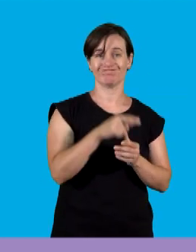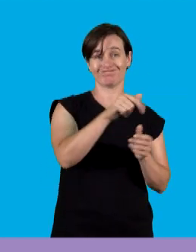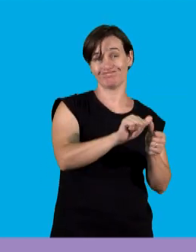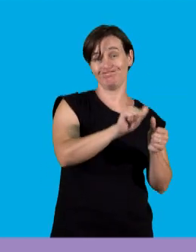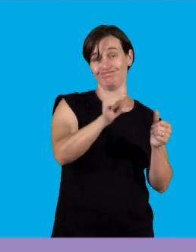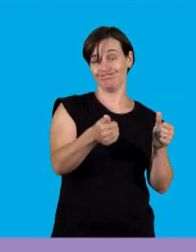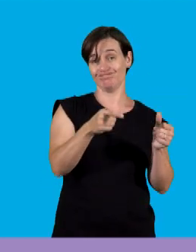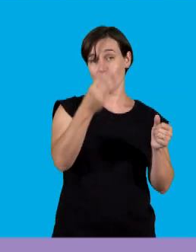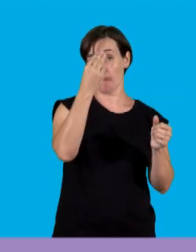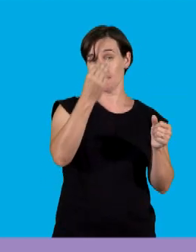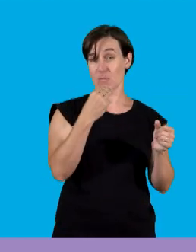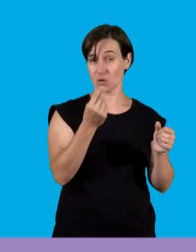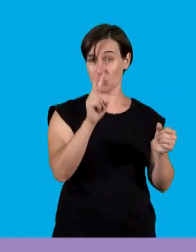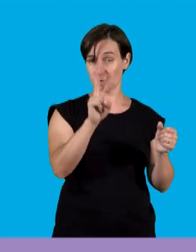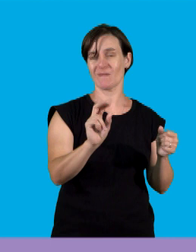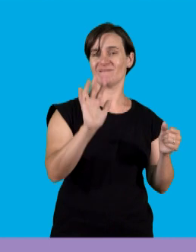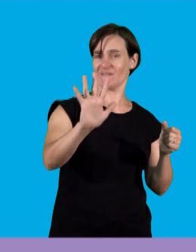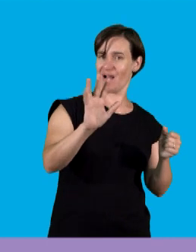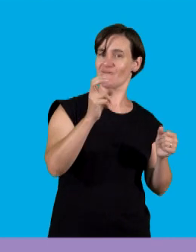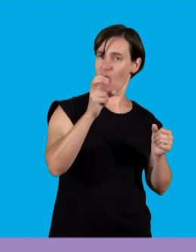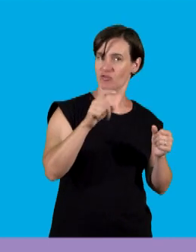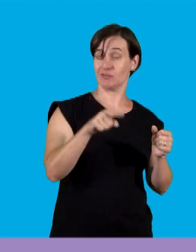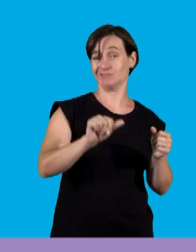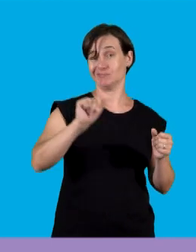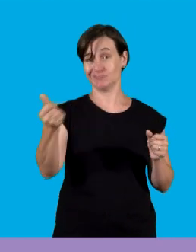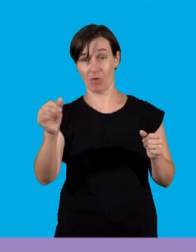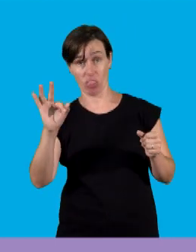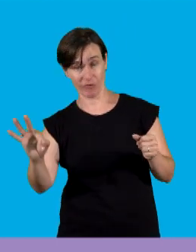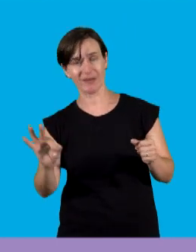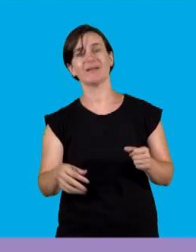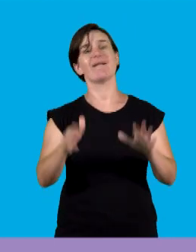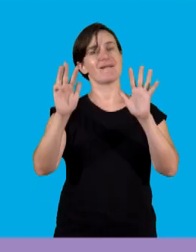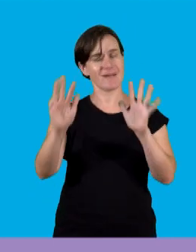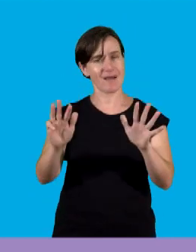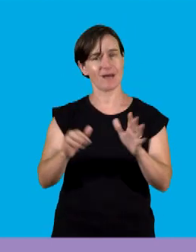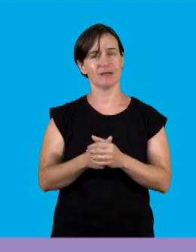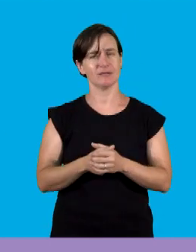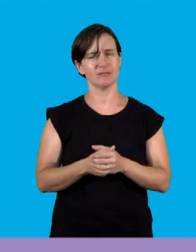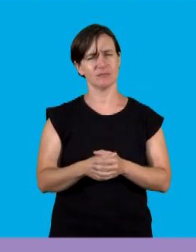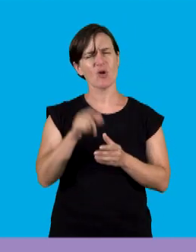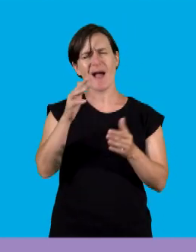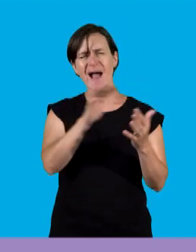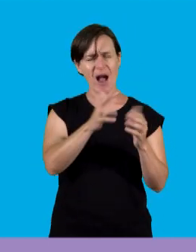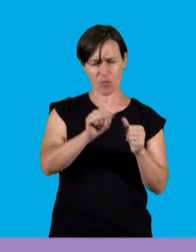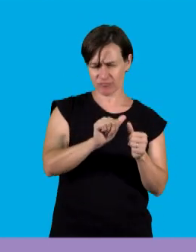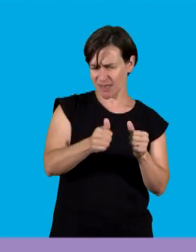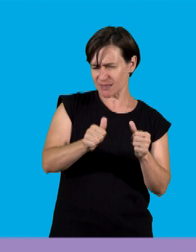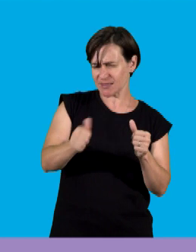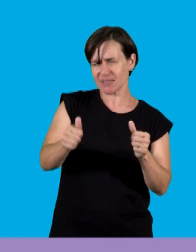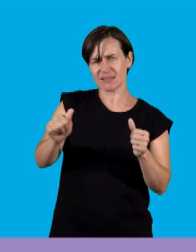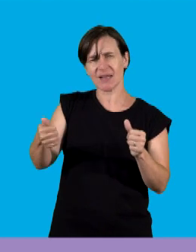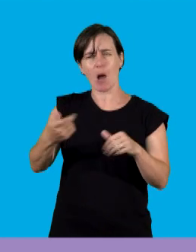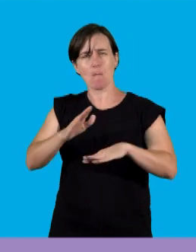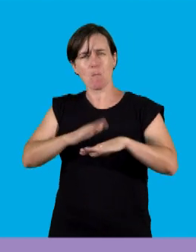shaded blocks. Then we had 5 blocks in the next figure, and we had 9 blocks in the next figure. So did we see how we are moving